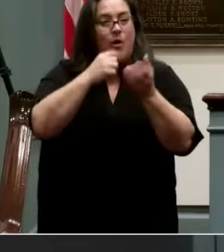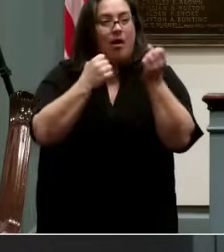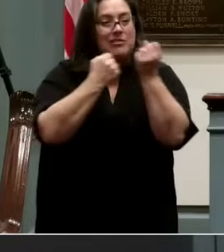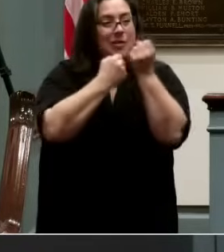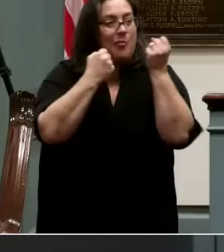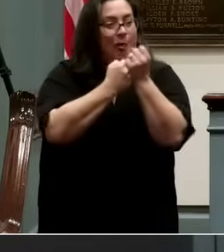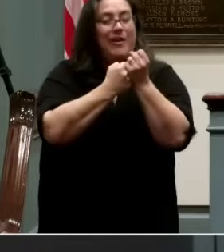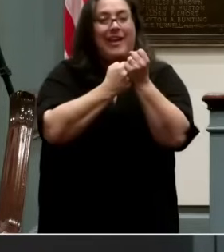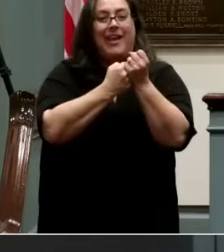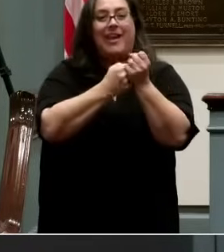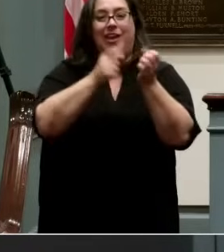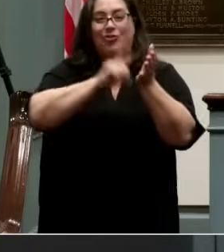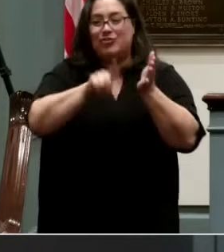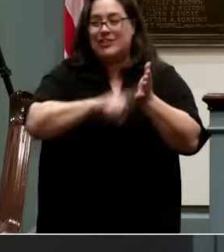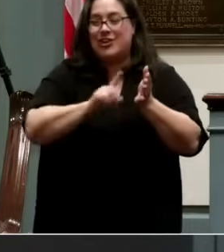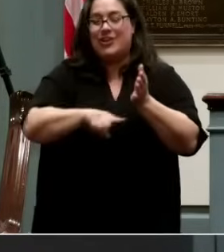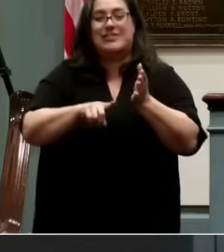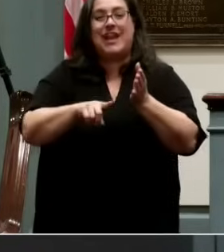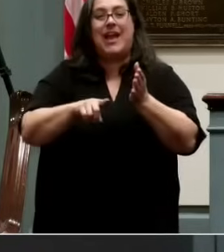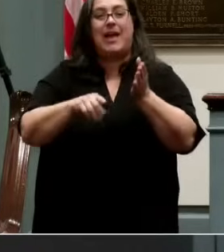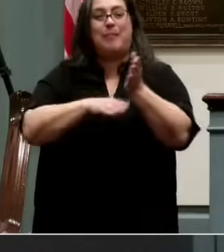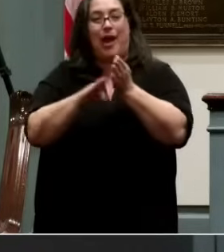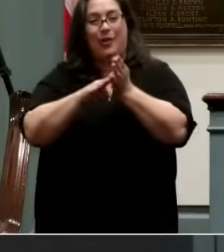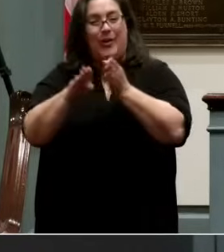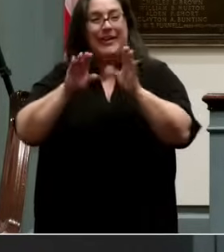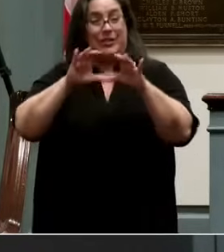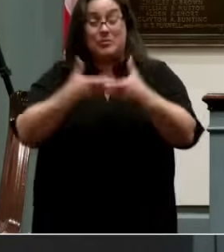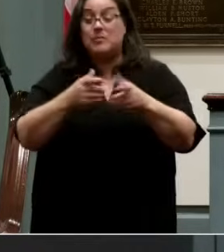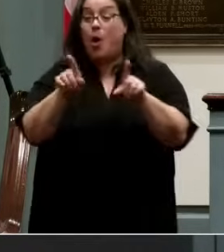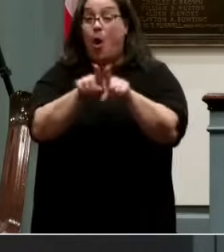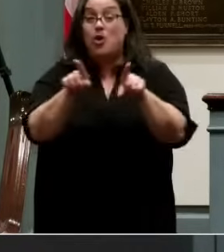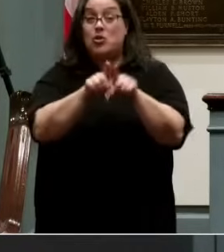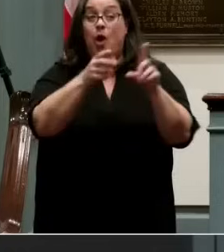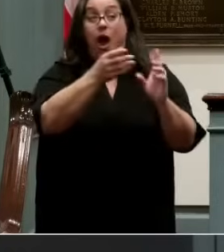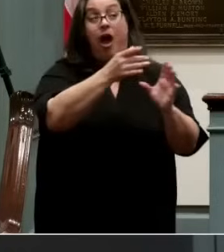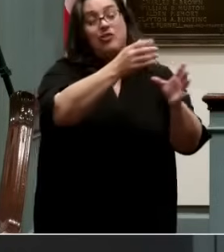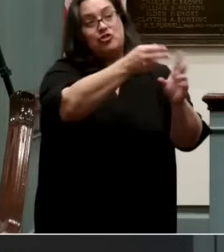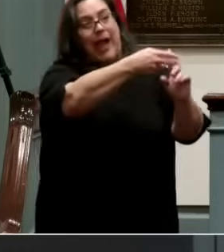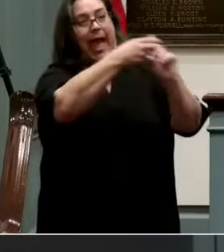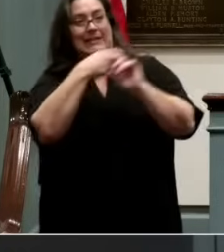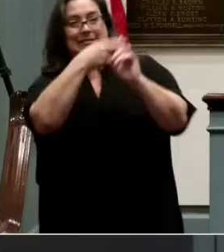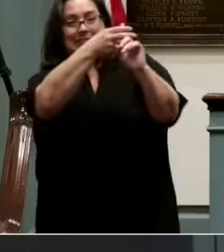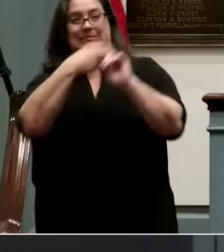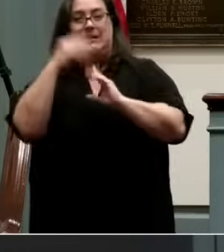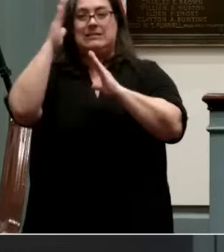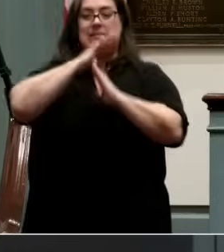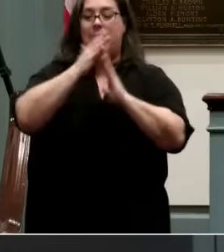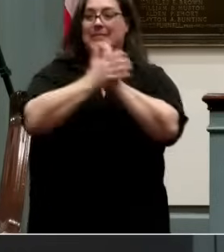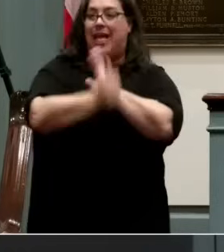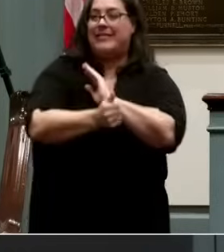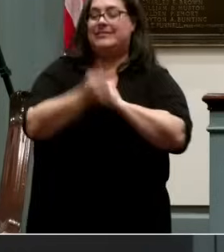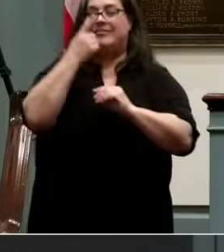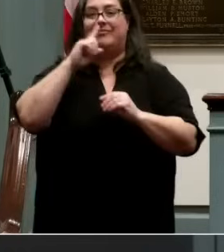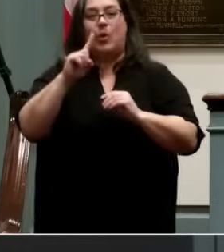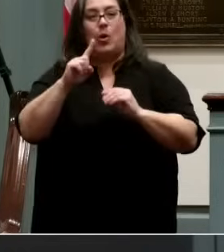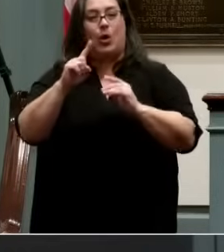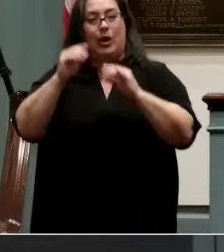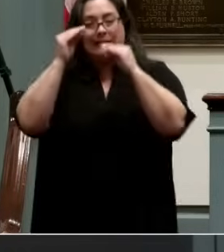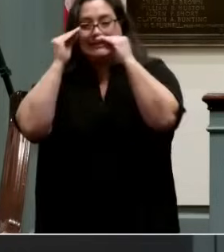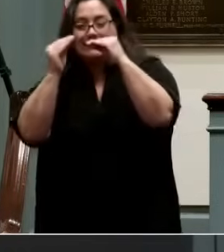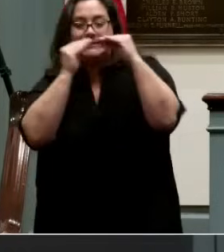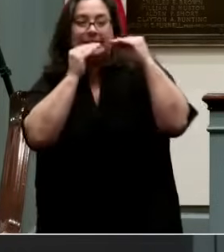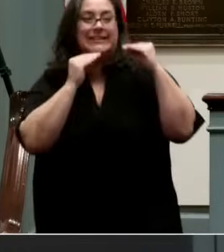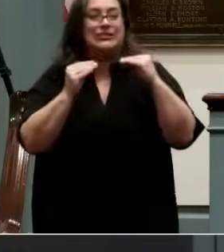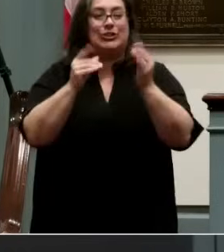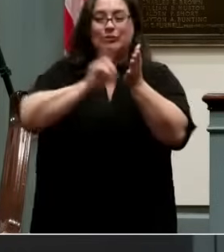It will also attract top talent to the Dover campus, expose students to cutting-edge research and help train our next